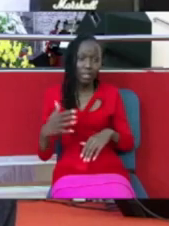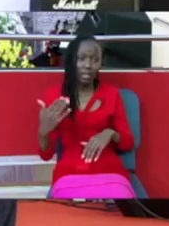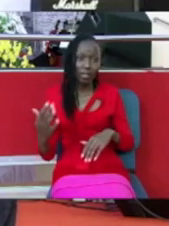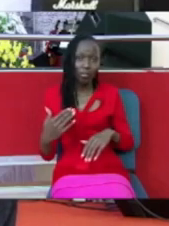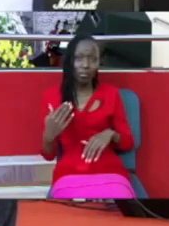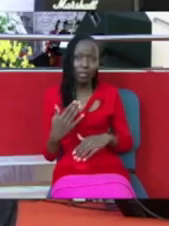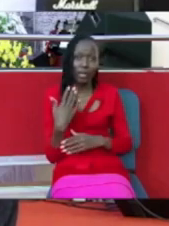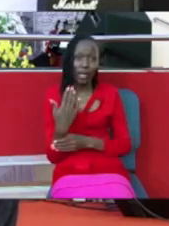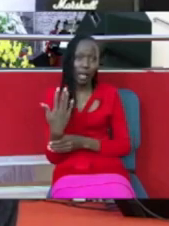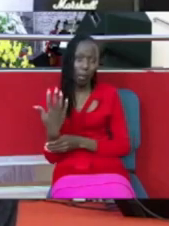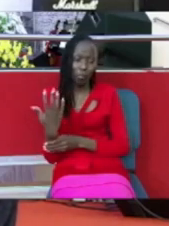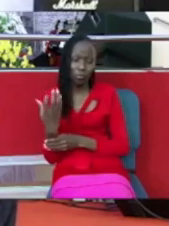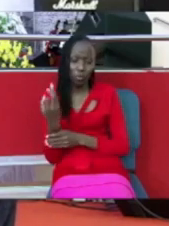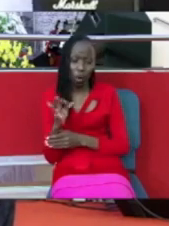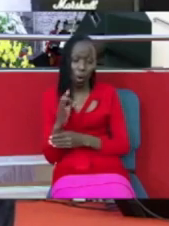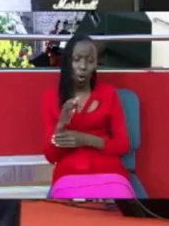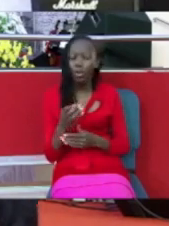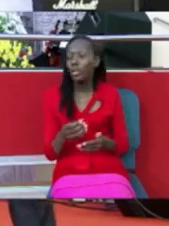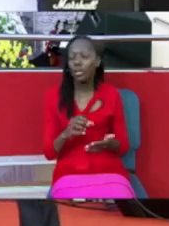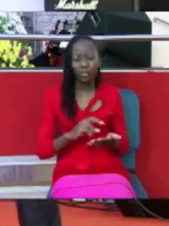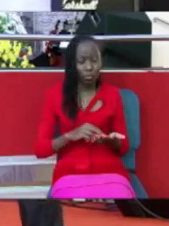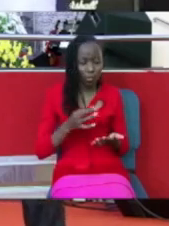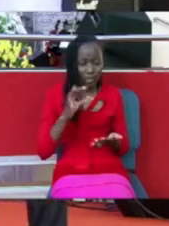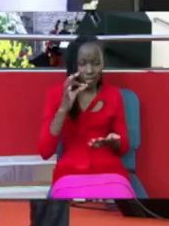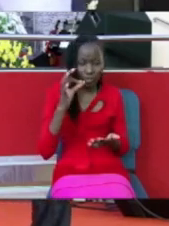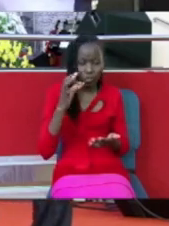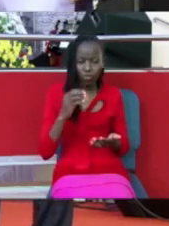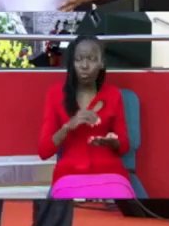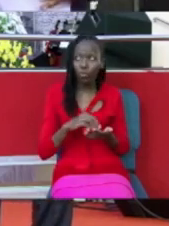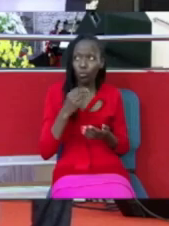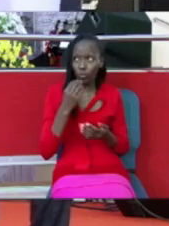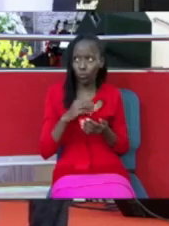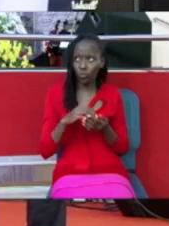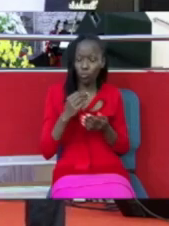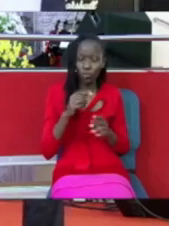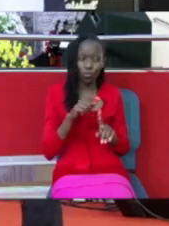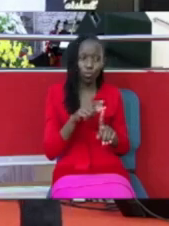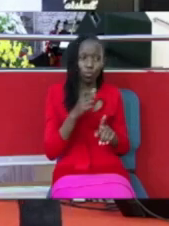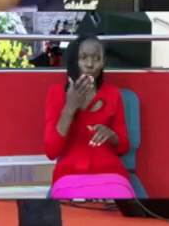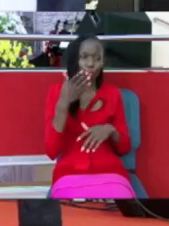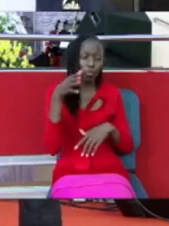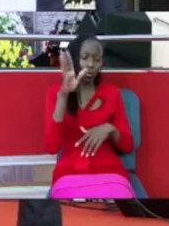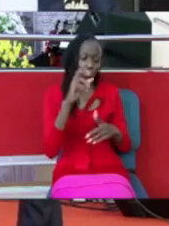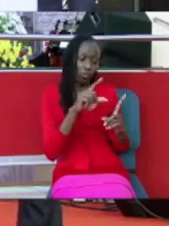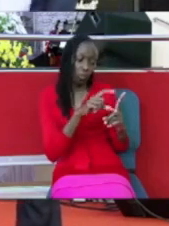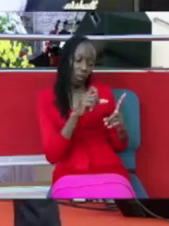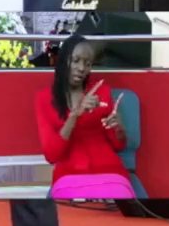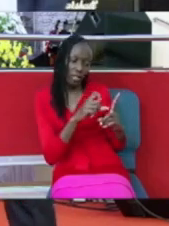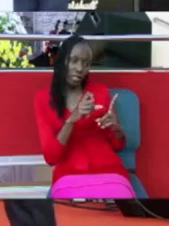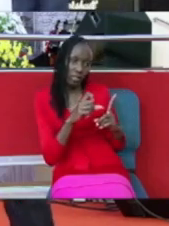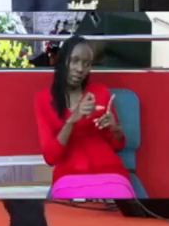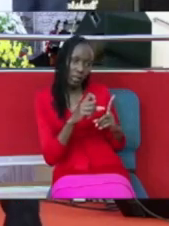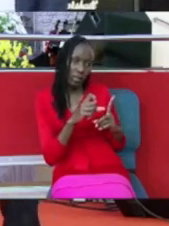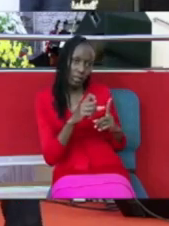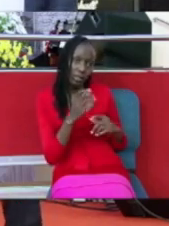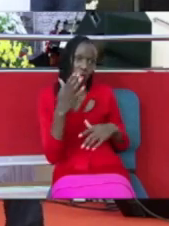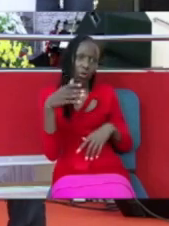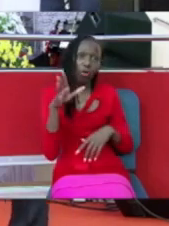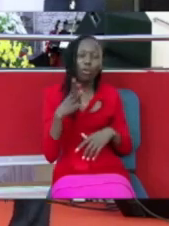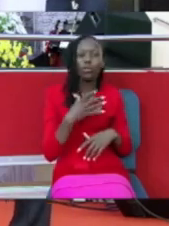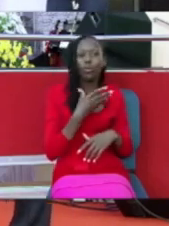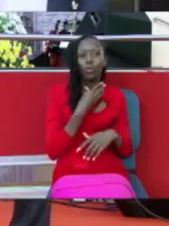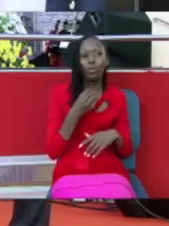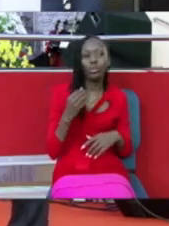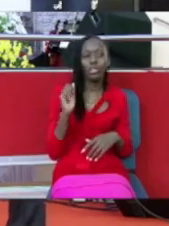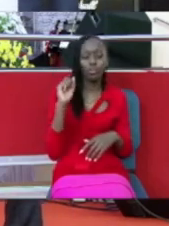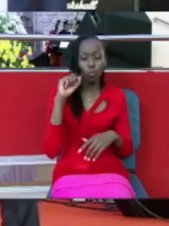spiritual nutrition from His word. Bwana anataka tupate faida zote nzuri kutoka kwa neno lake. He wants us to chew it, digest